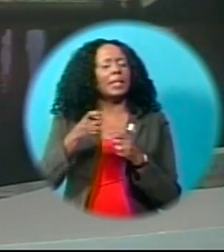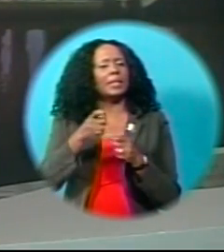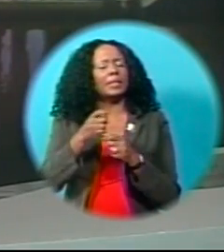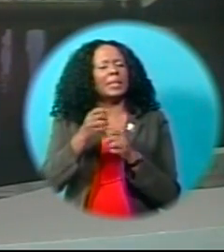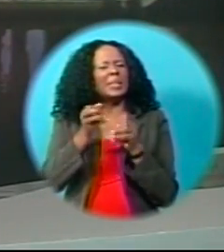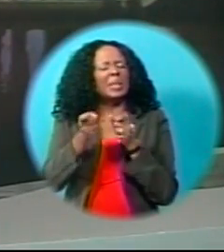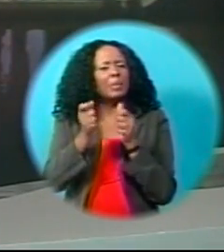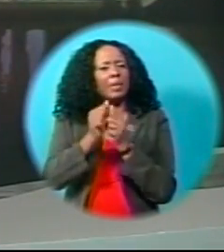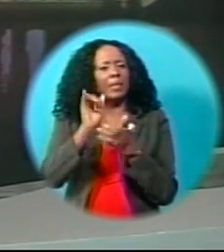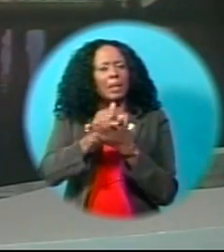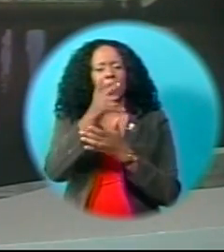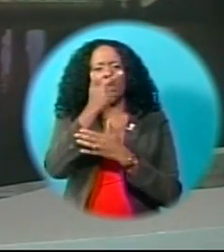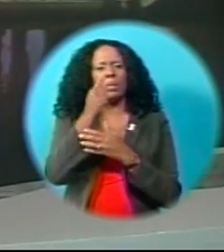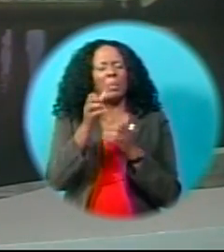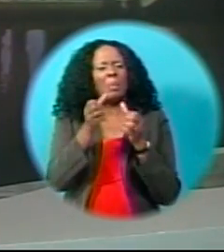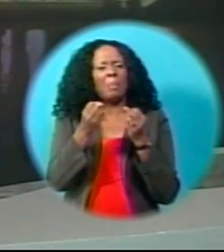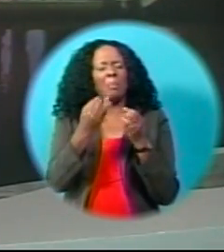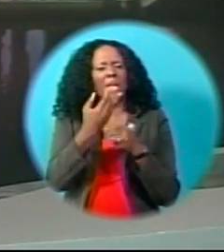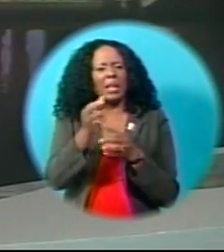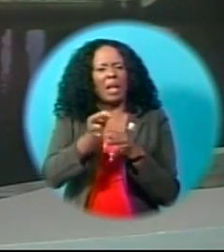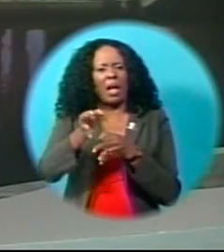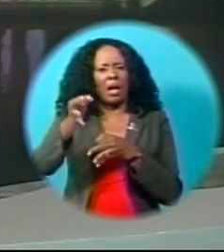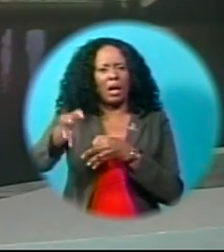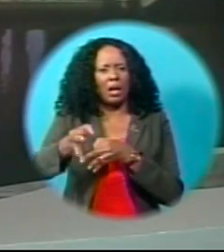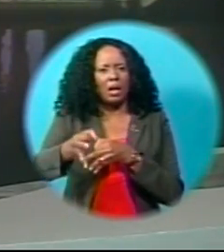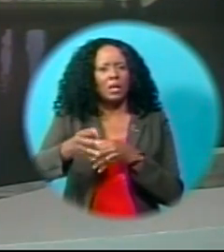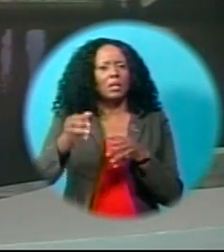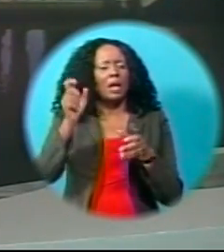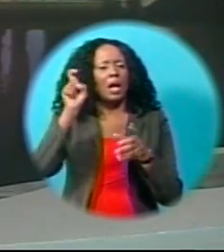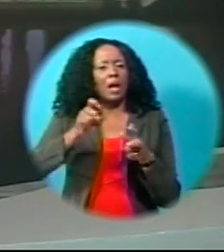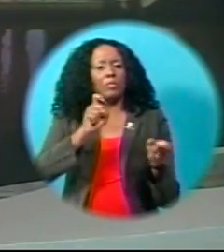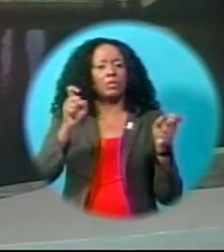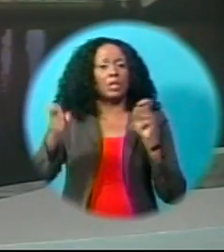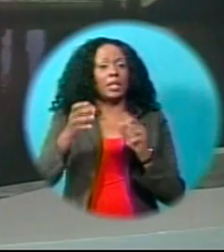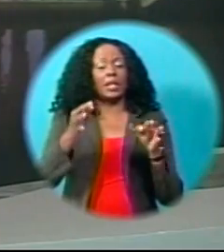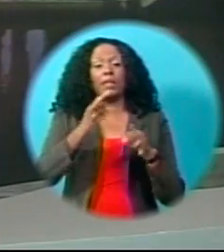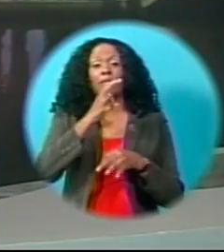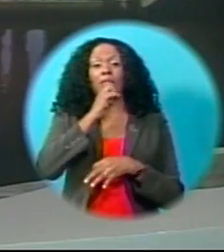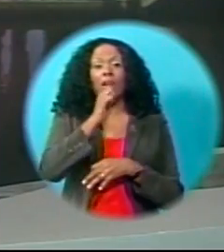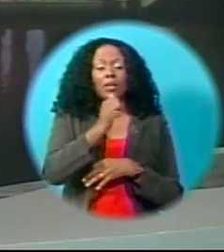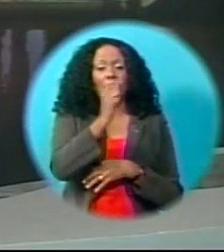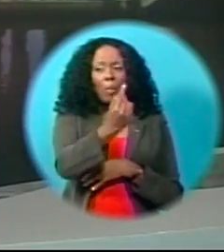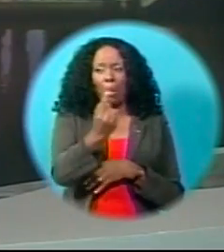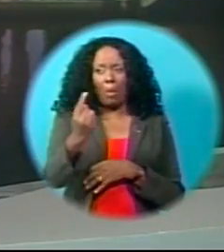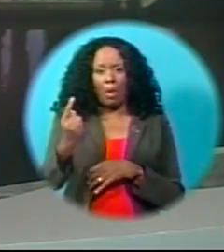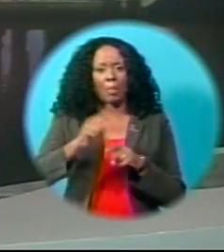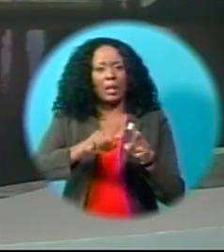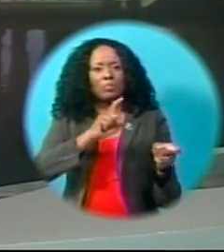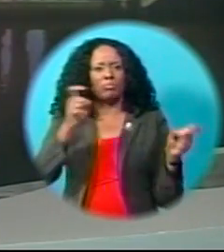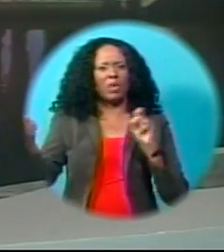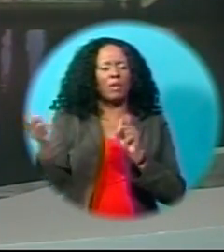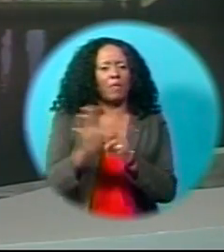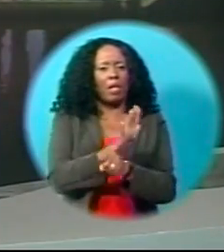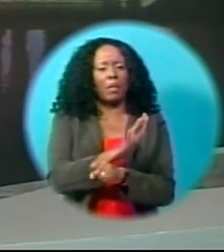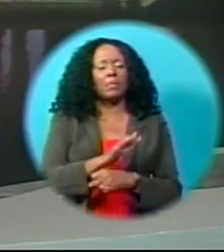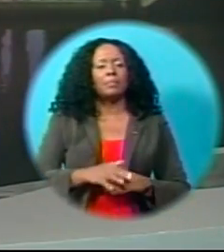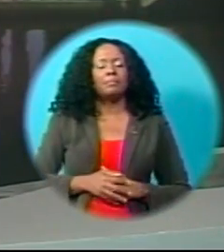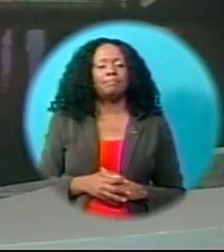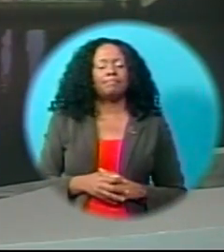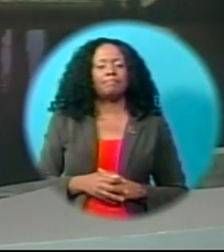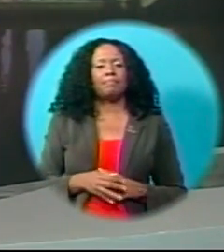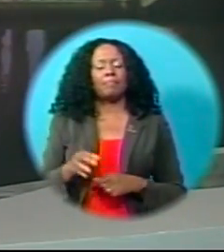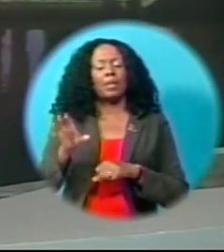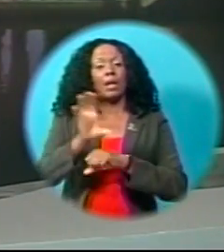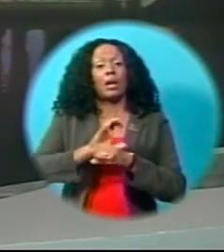He says there are many issues affecting the court system that have to be addressed and not just one issue. Also to come, a look at some